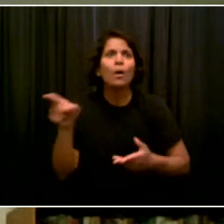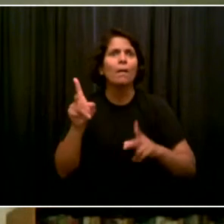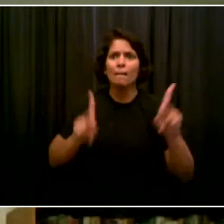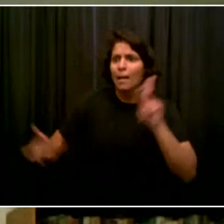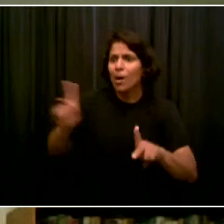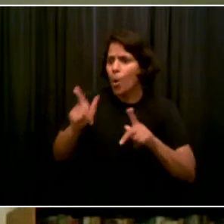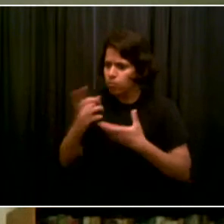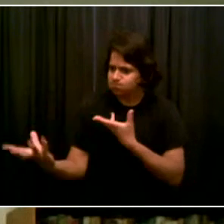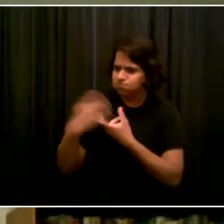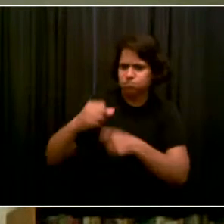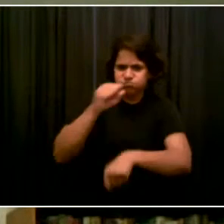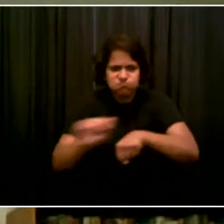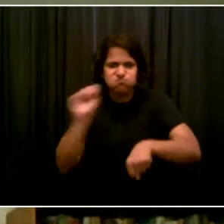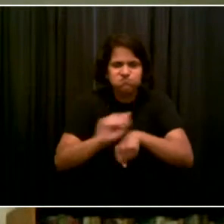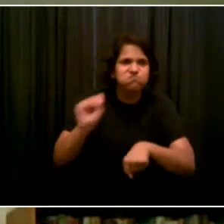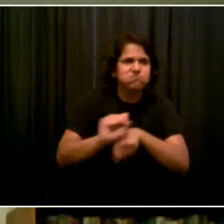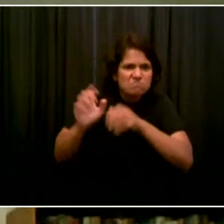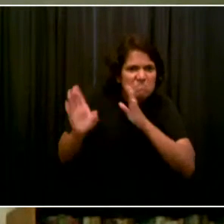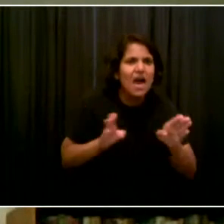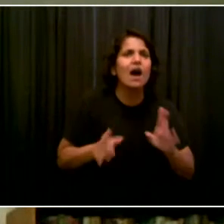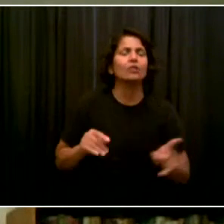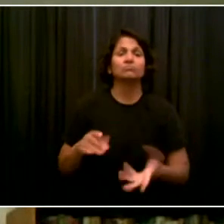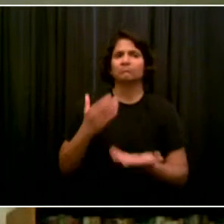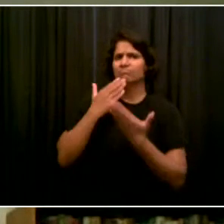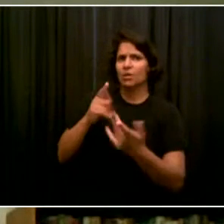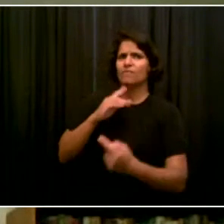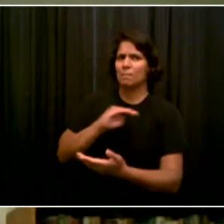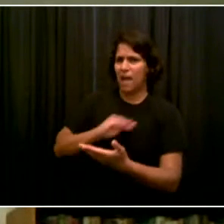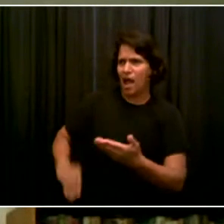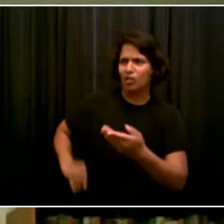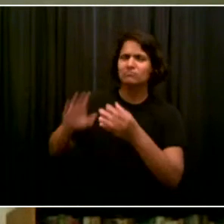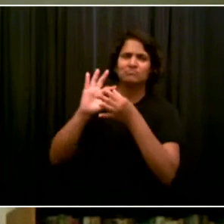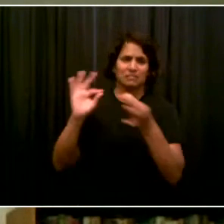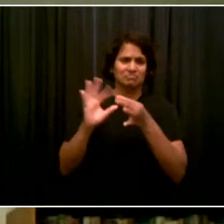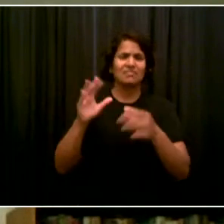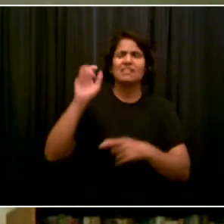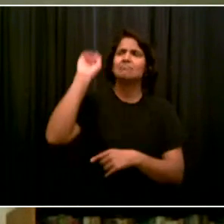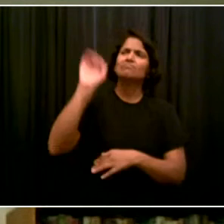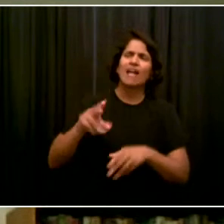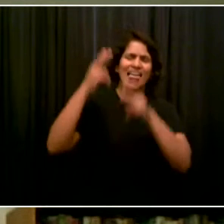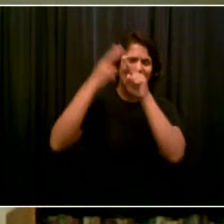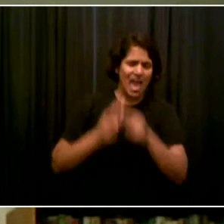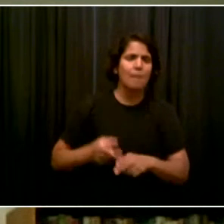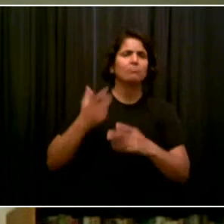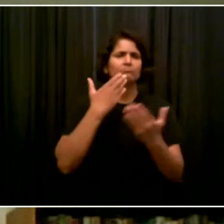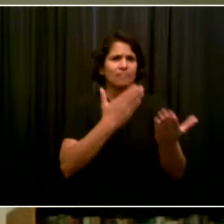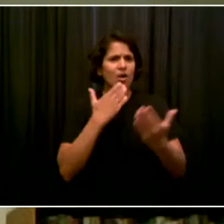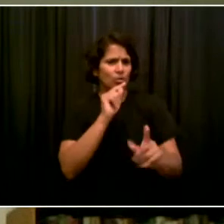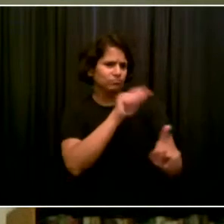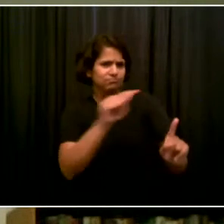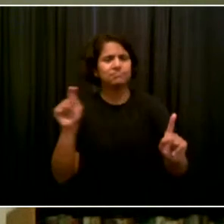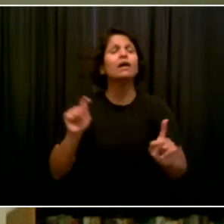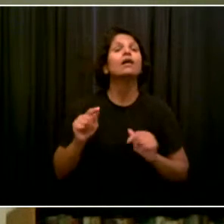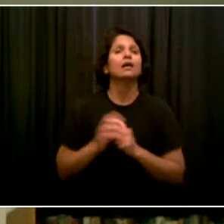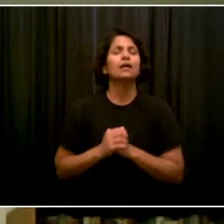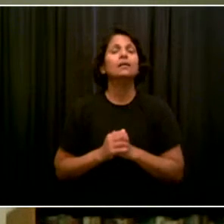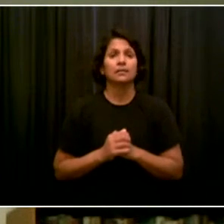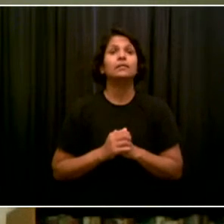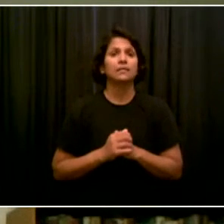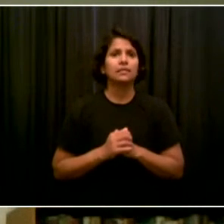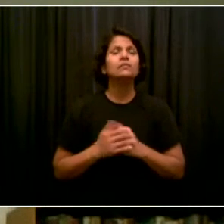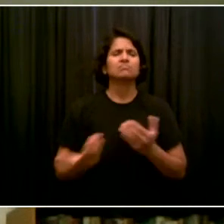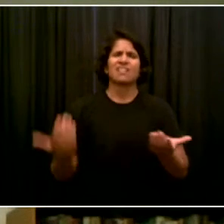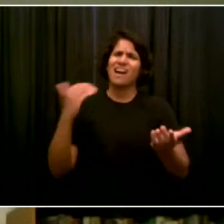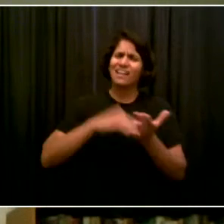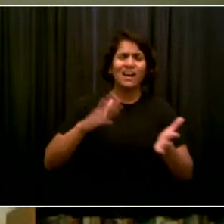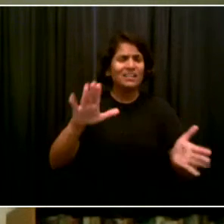for supporting our approach of making sure we have real enforcement for overweight trucks. That's been a huge problem all over the metropolitan area, indeed all